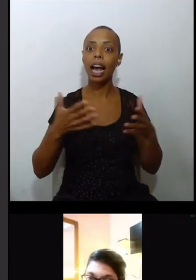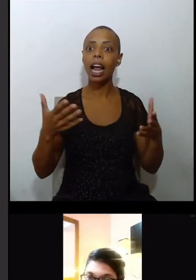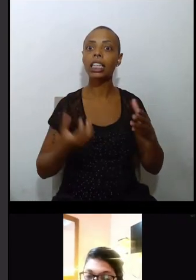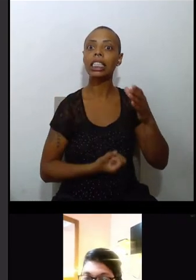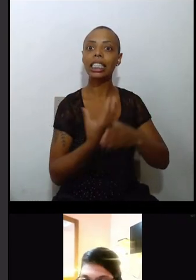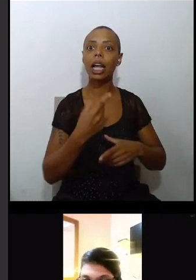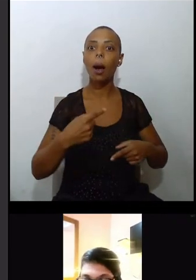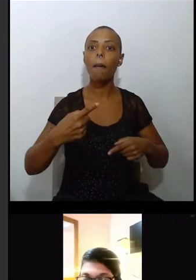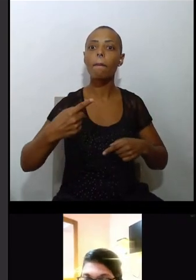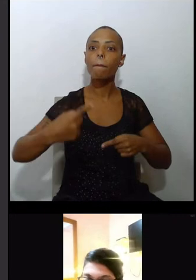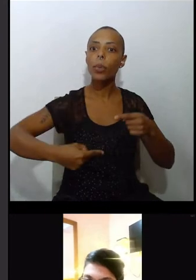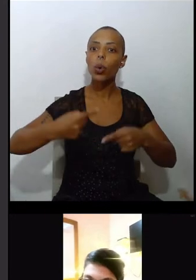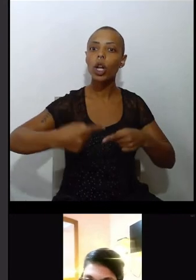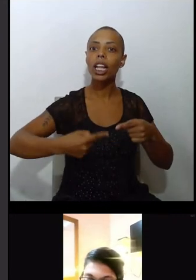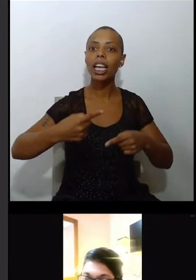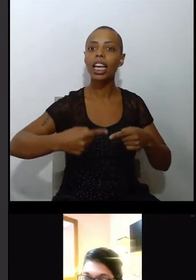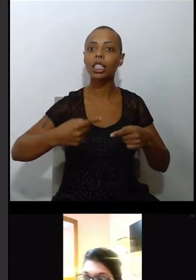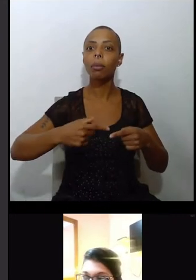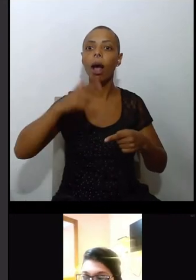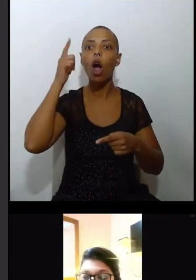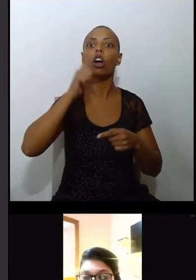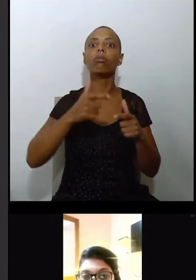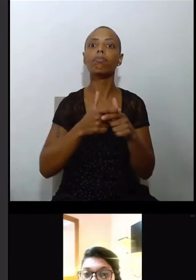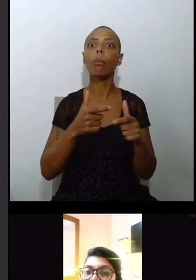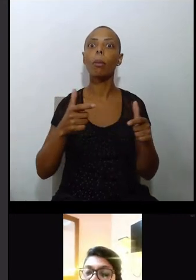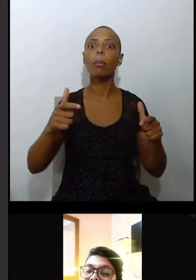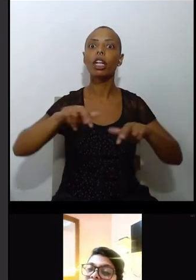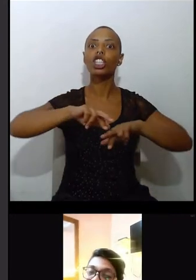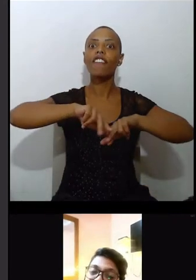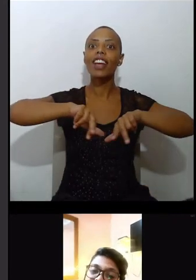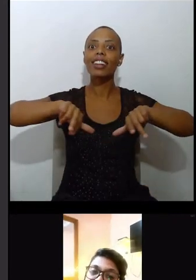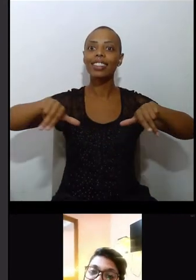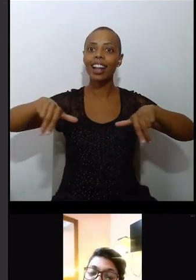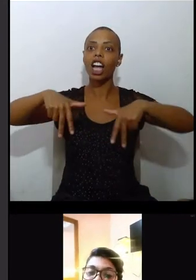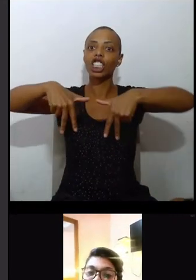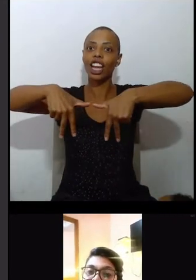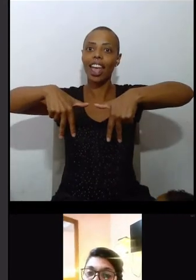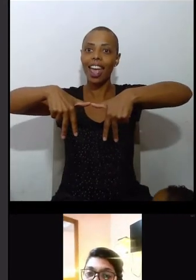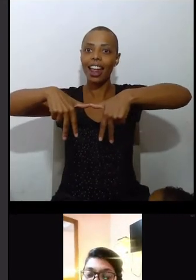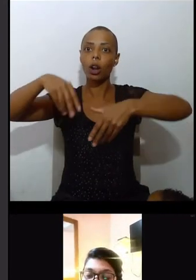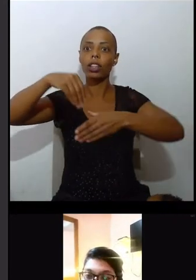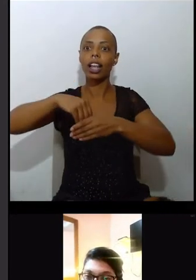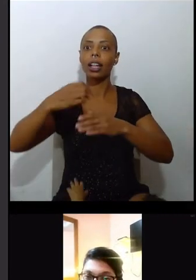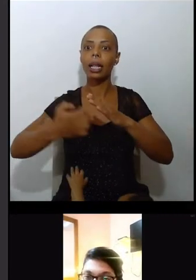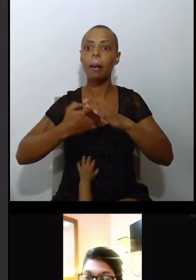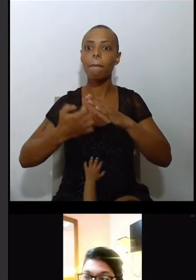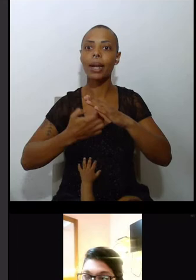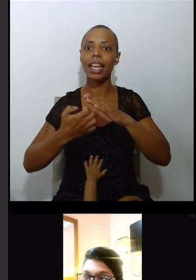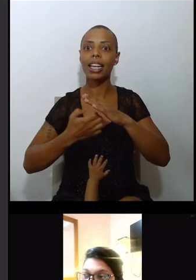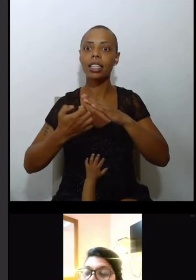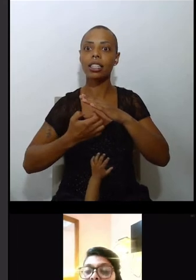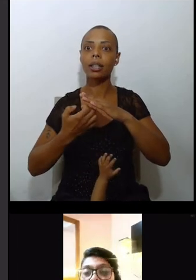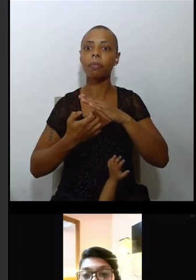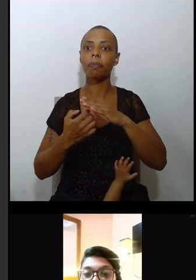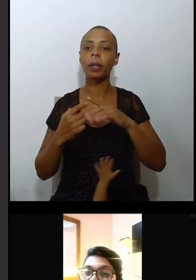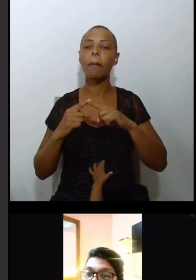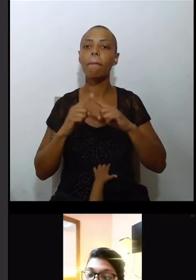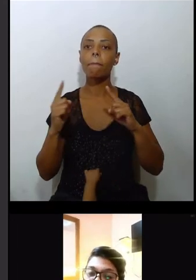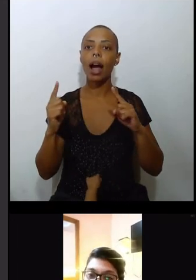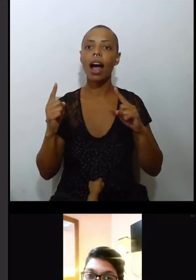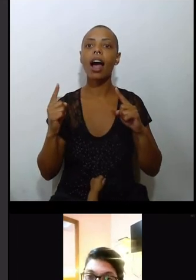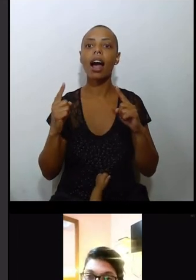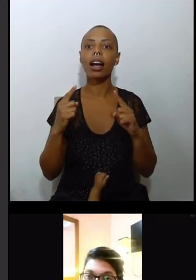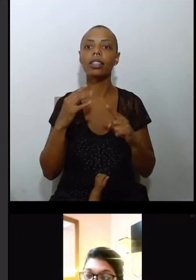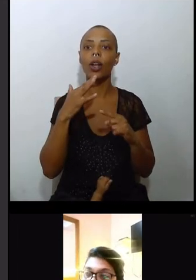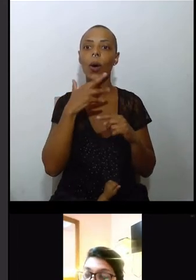compulsory within office spaces but this also is only accessible to a few people from the trans Community who